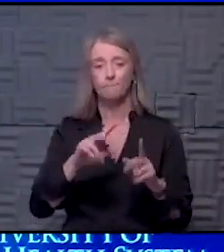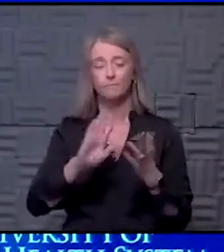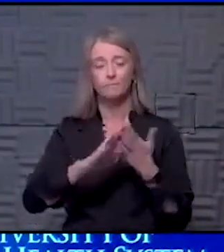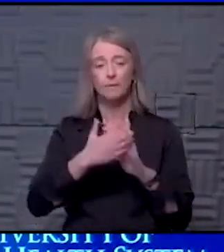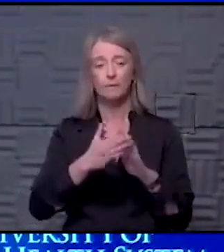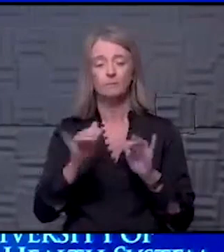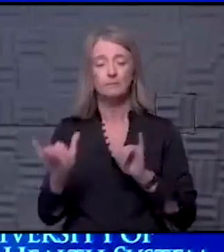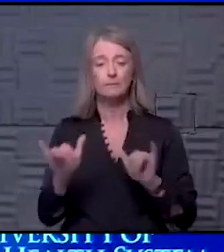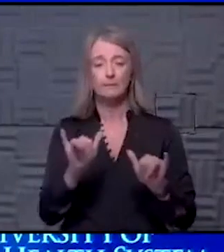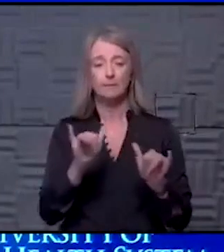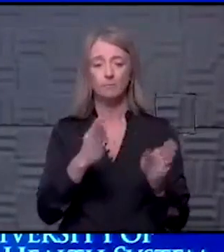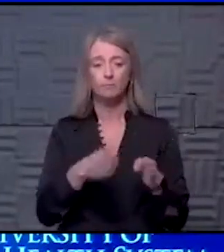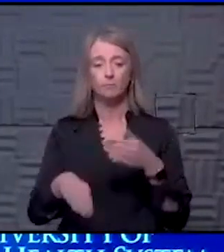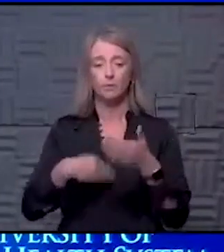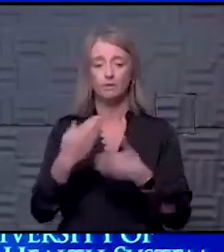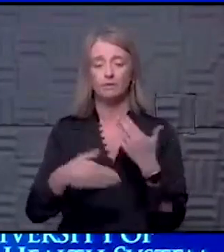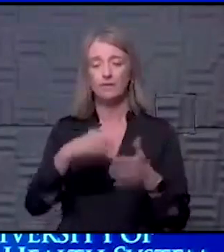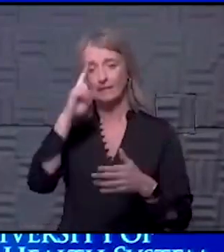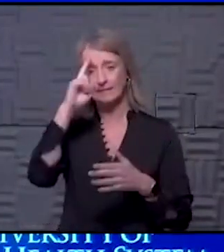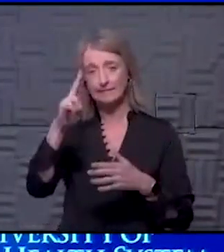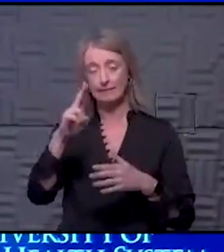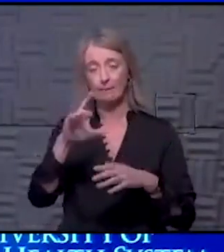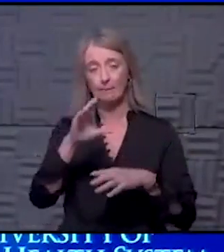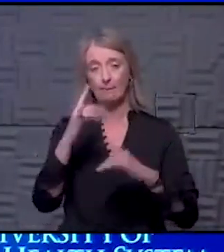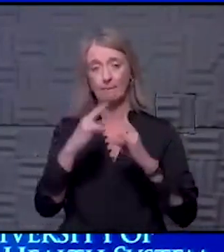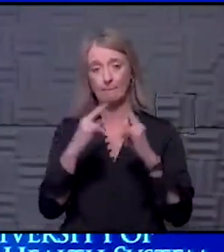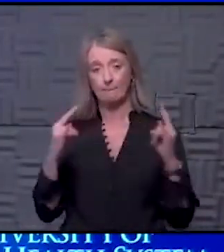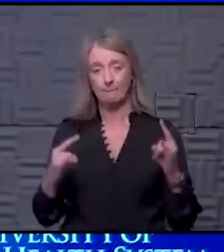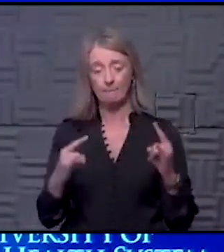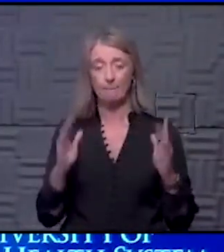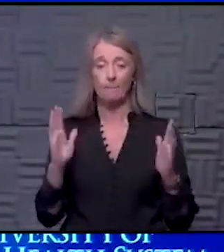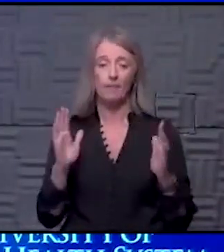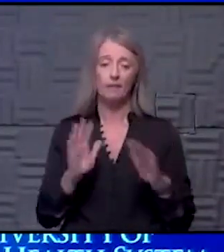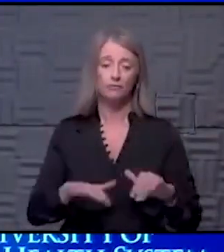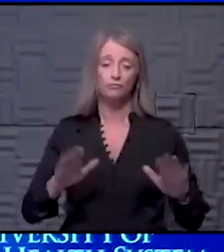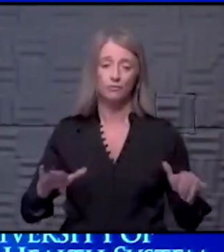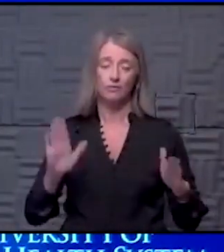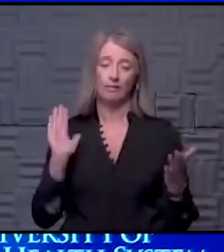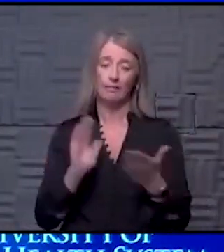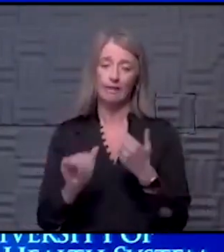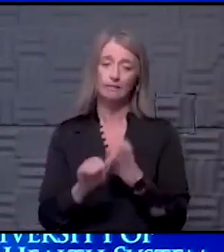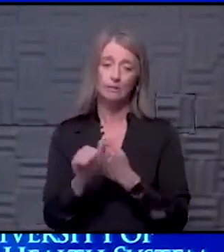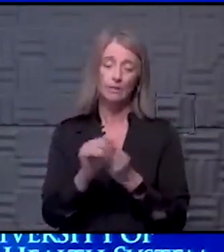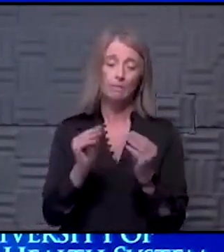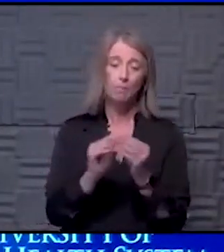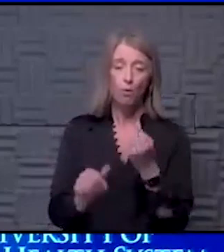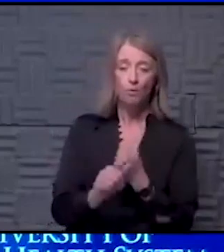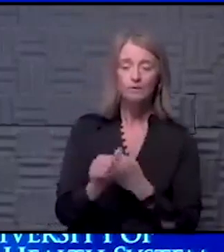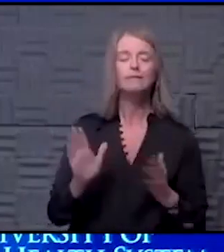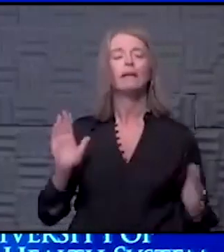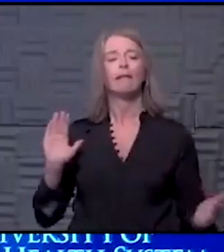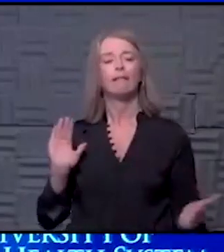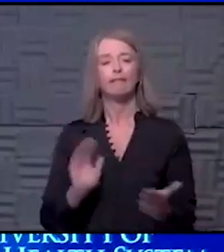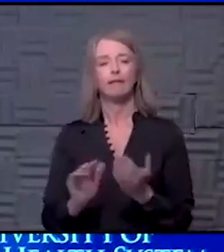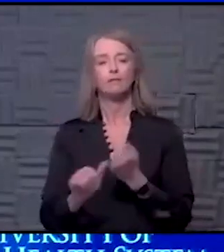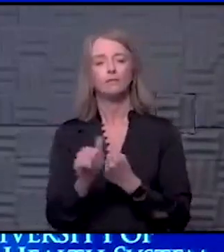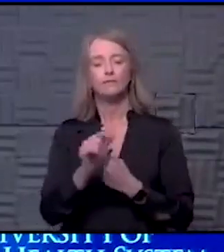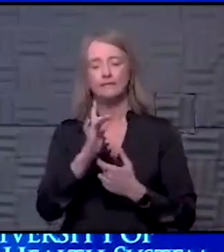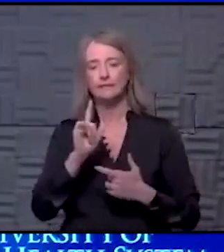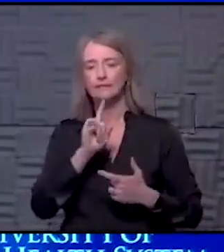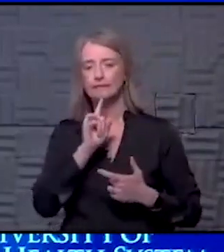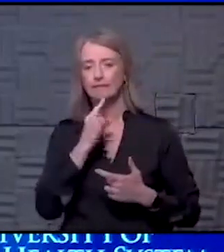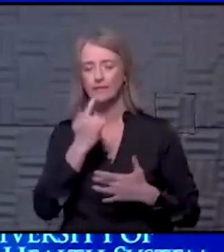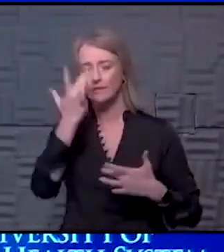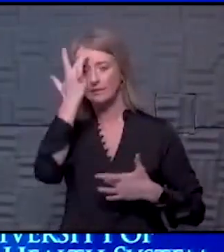Camp. The question of children less at risk, more at risk, definitely less at risk of severe disease